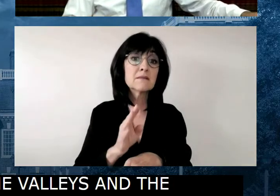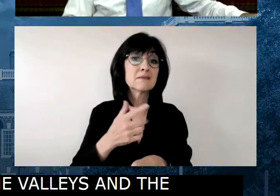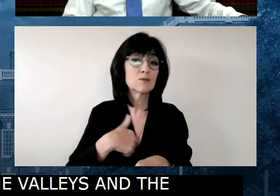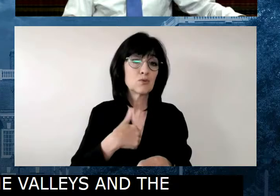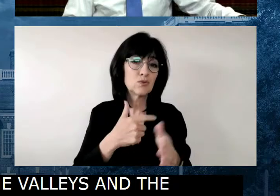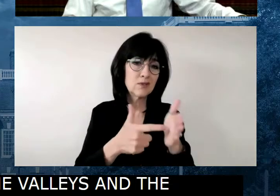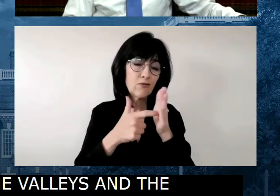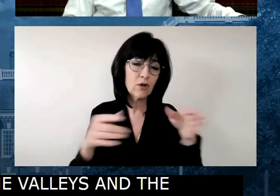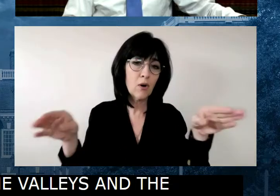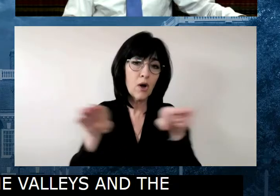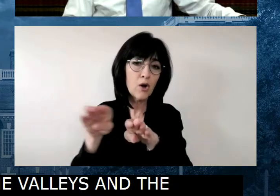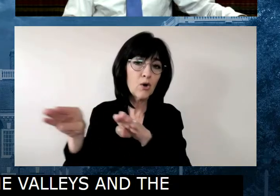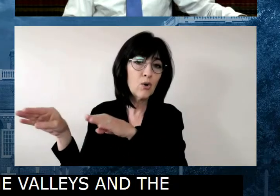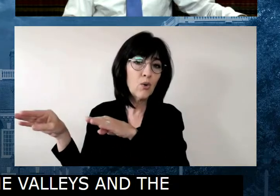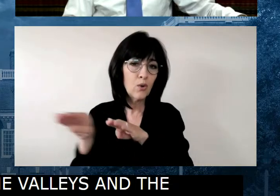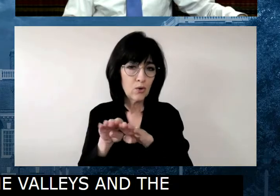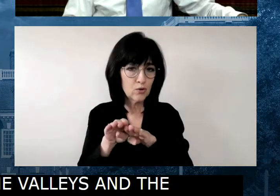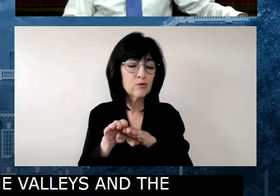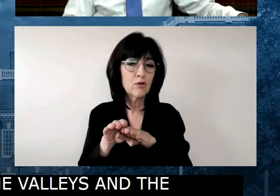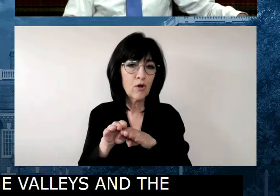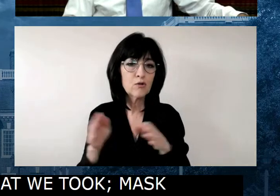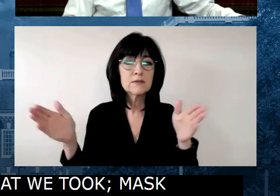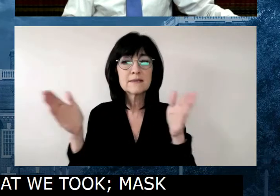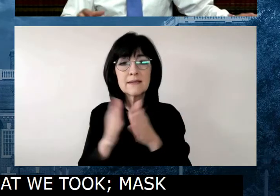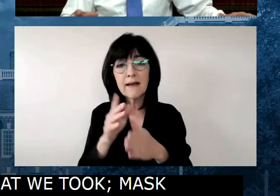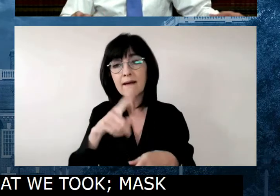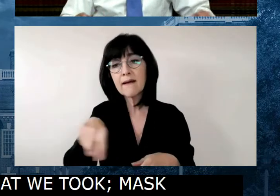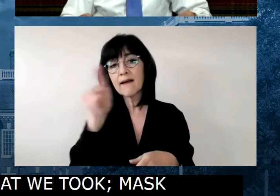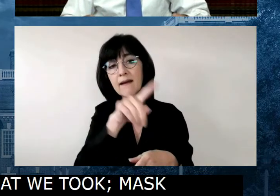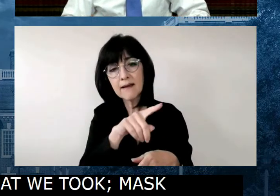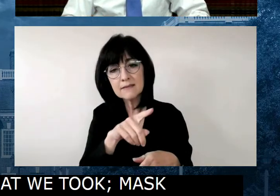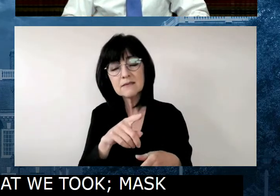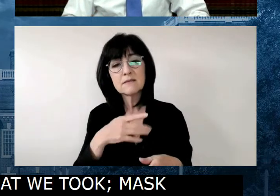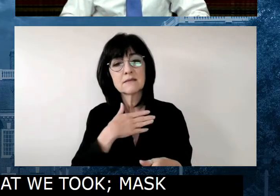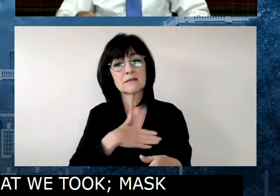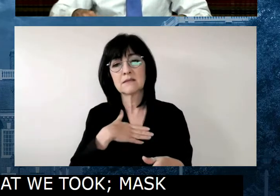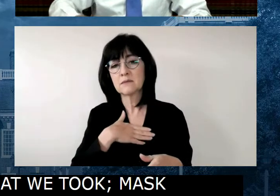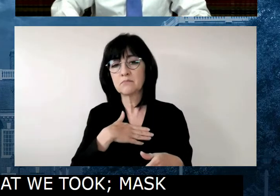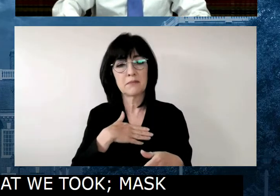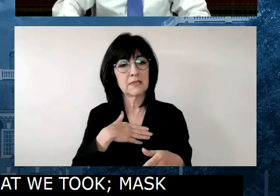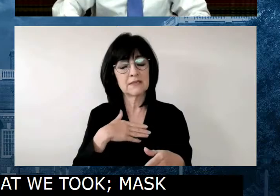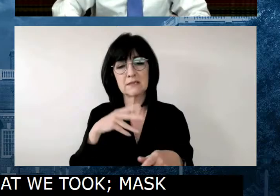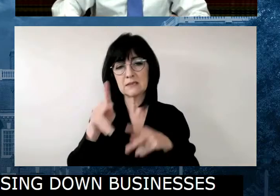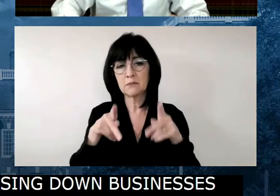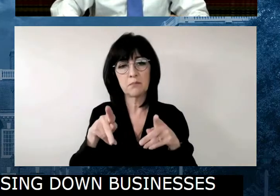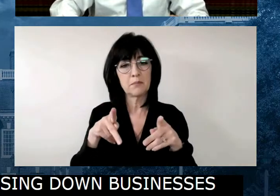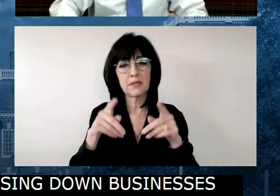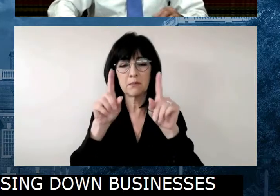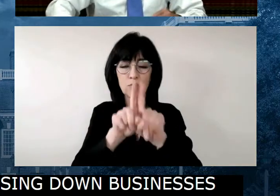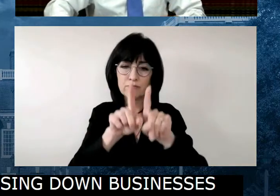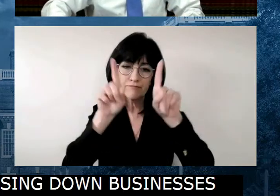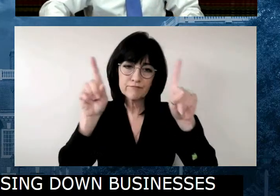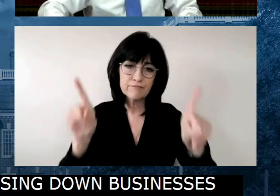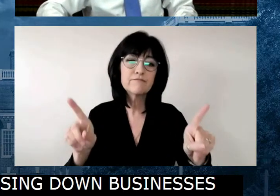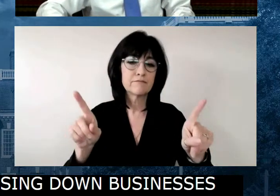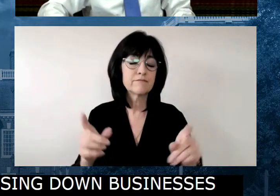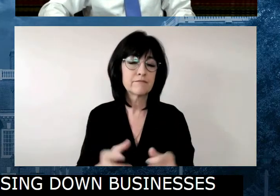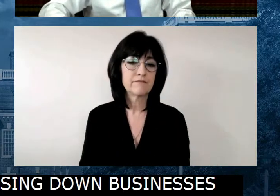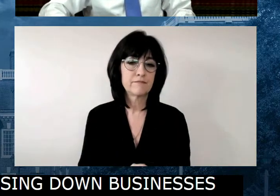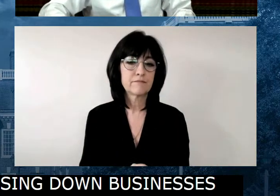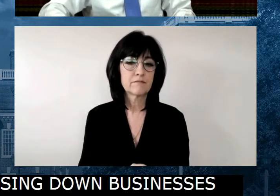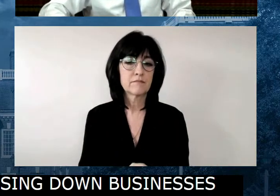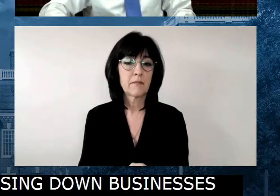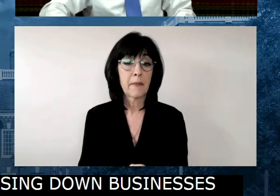and asking people and requiring people to stay separate. So we've been making real progress. On the next slide, looking at